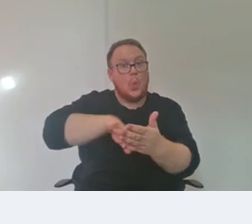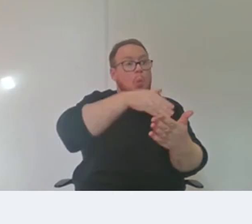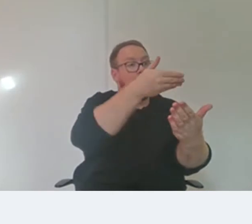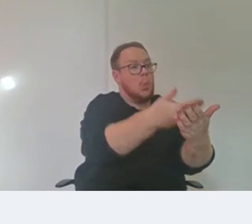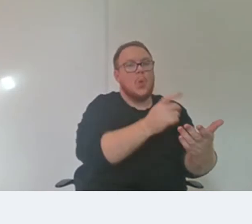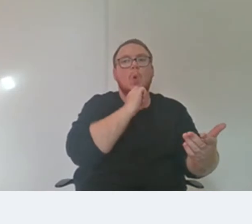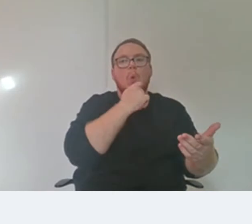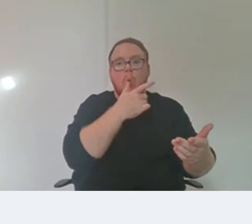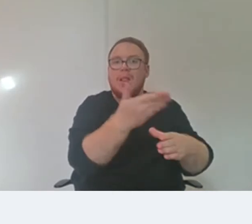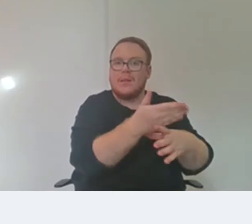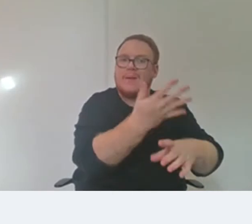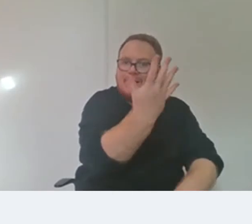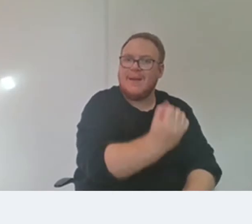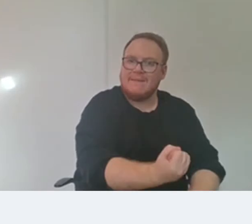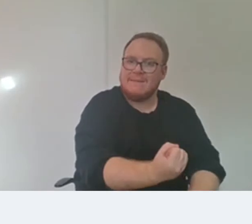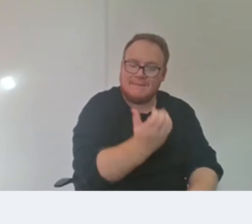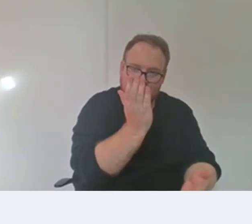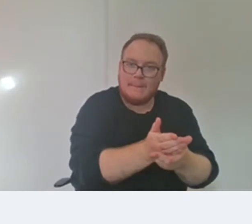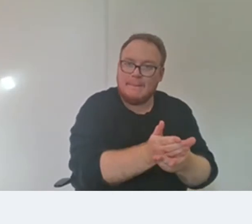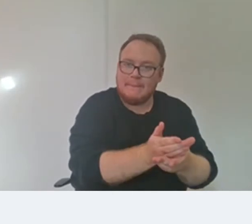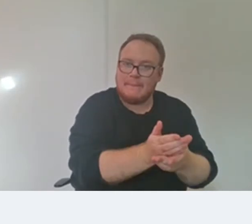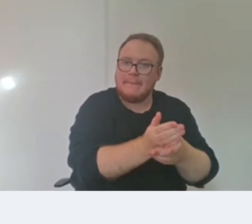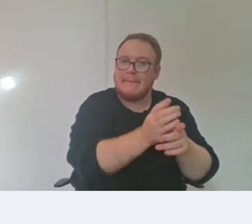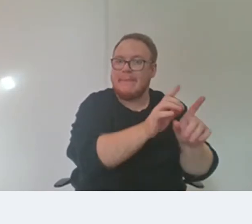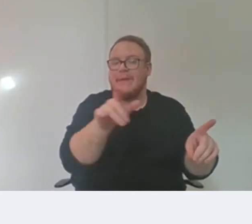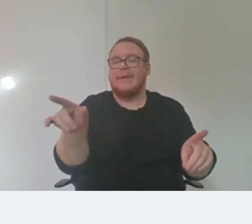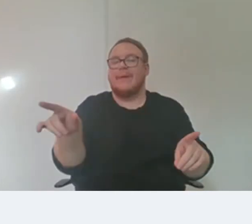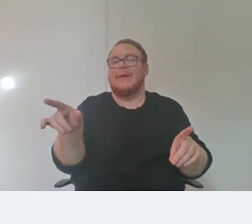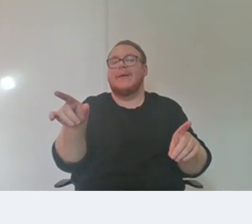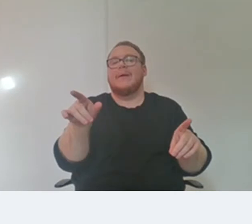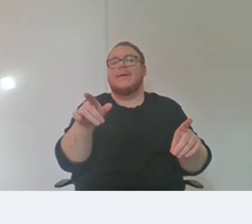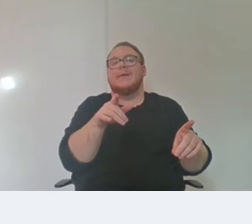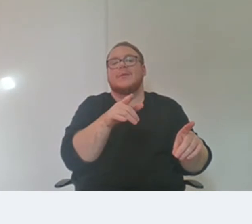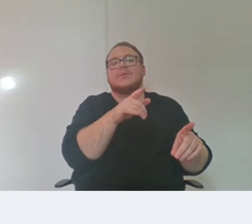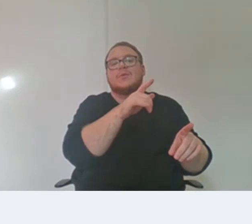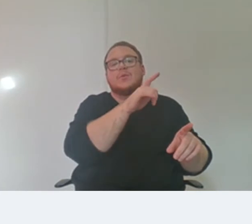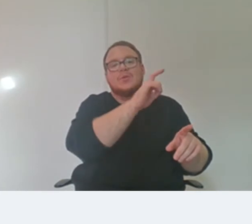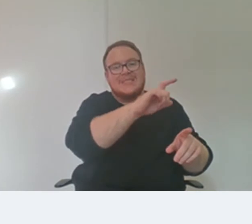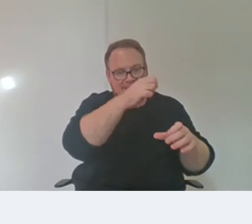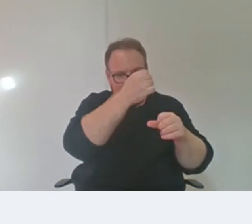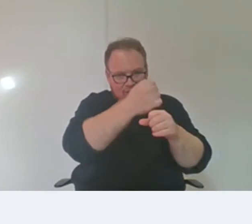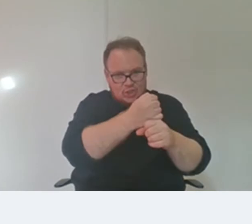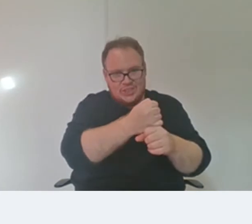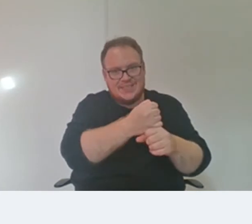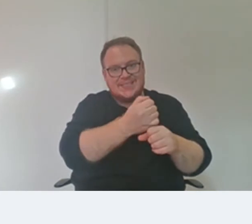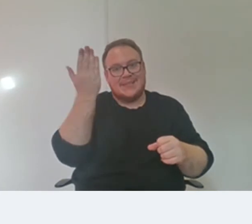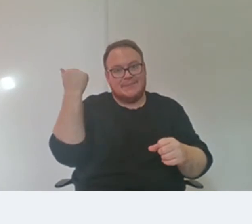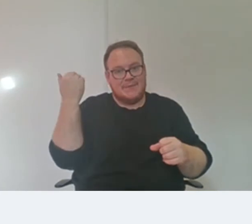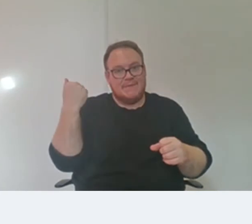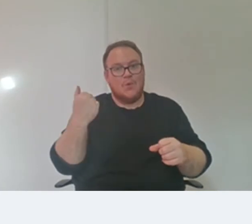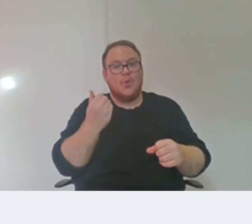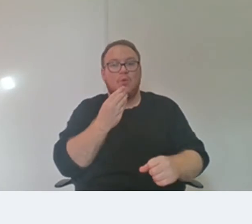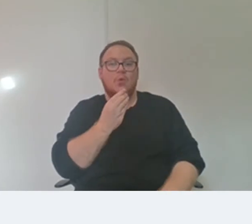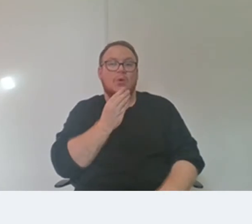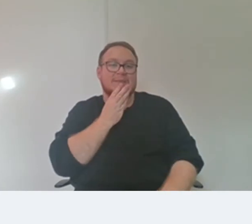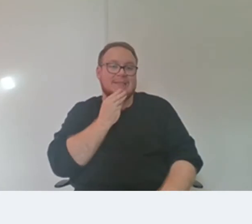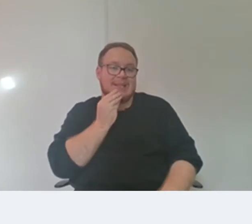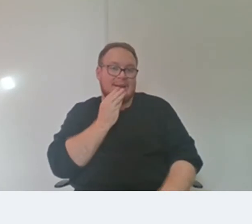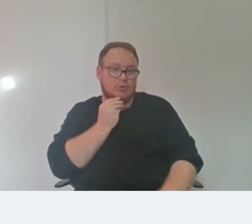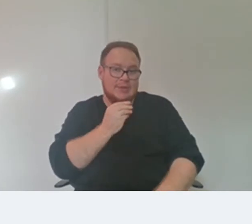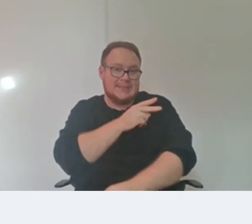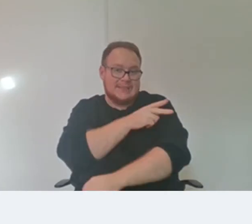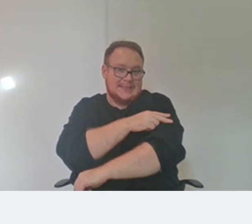done recently within the CCG is make some members of our previously temporary staff who work on